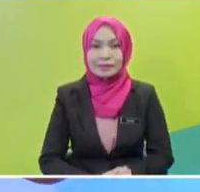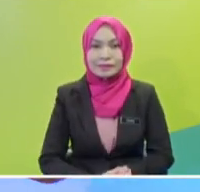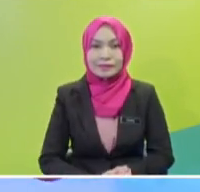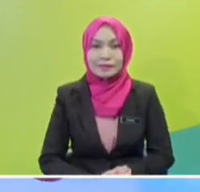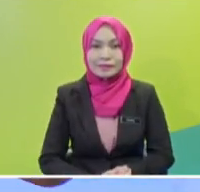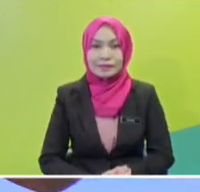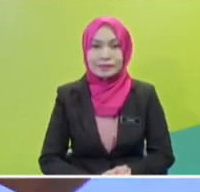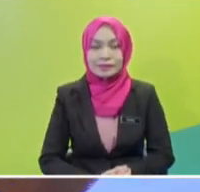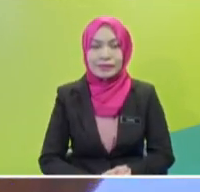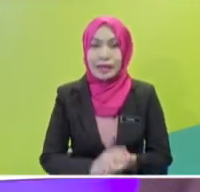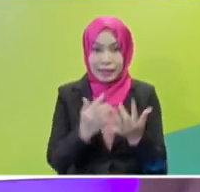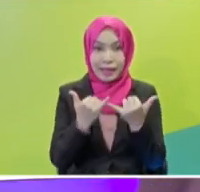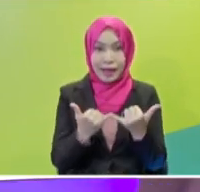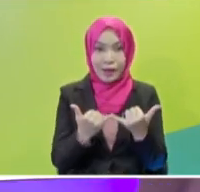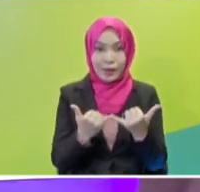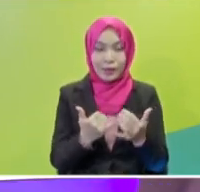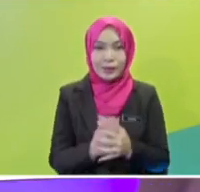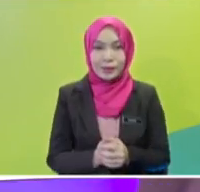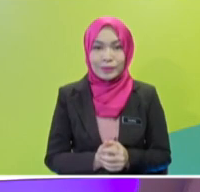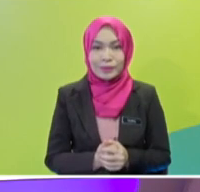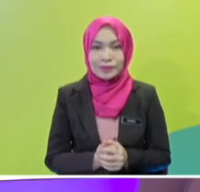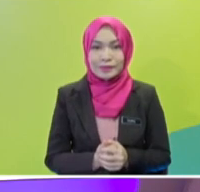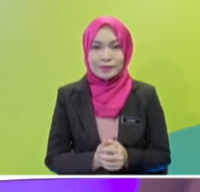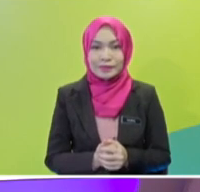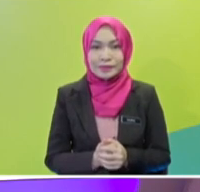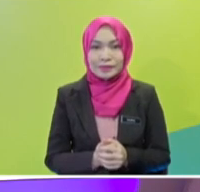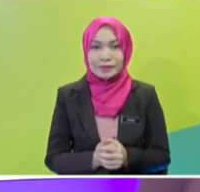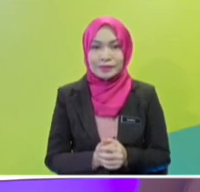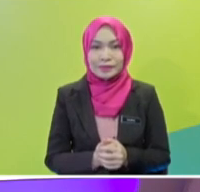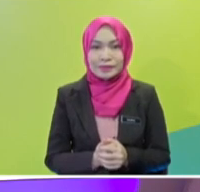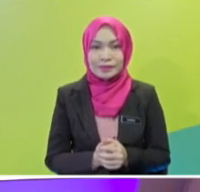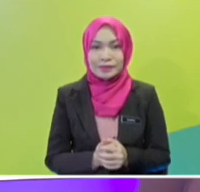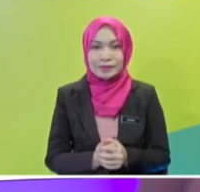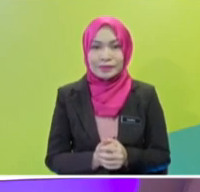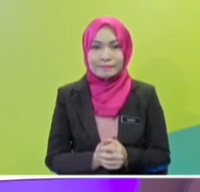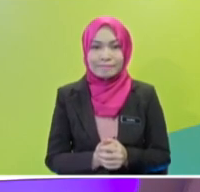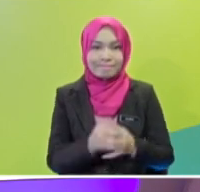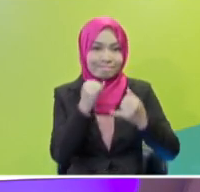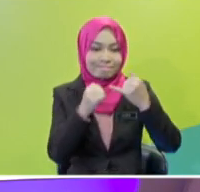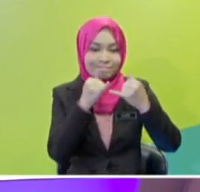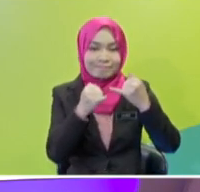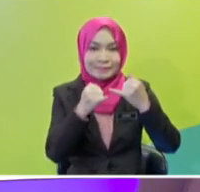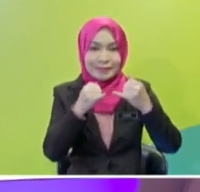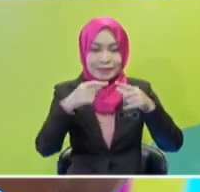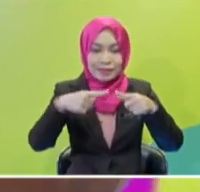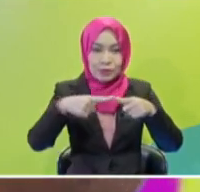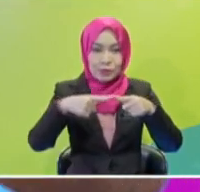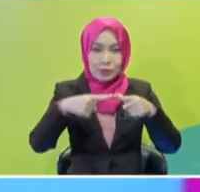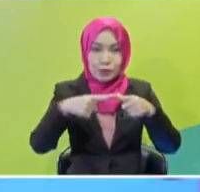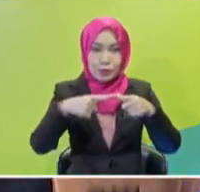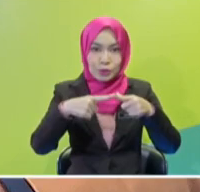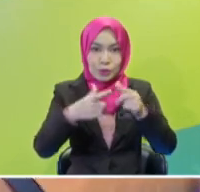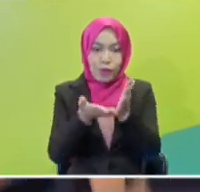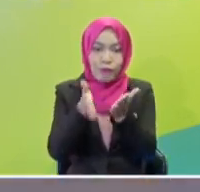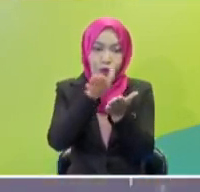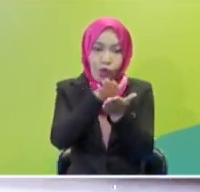Okay. Now, fold this edge until the center. Ah, okay. So let me do that on